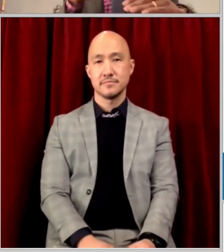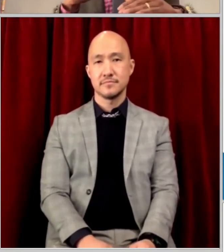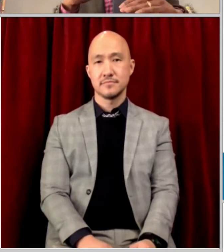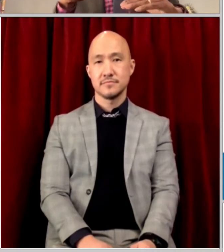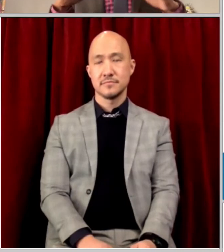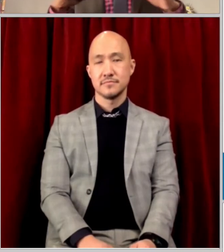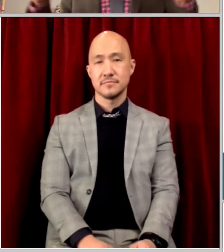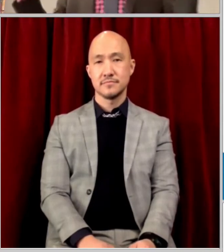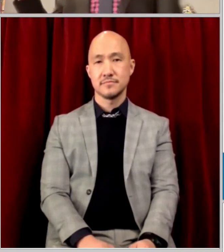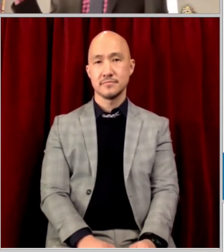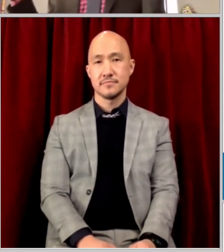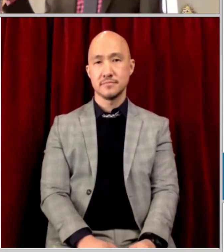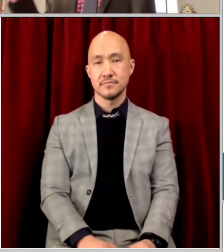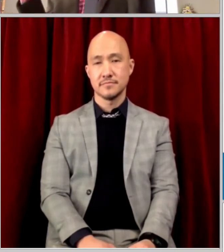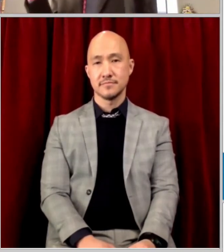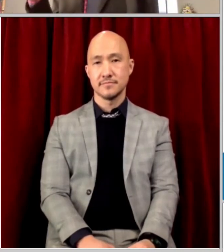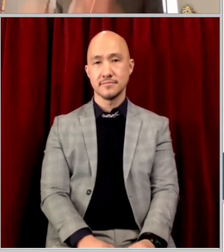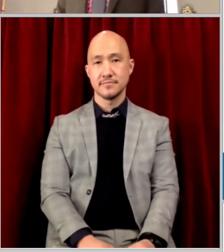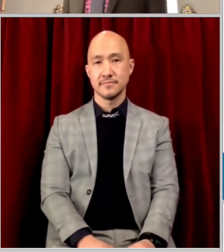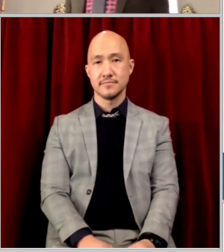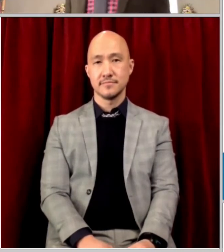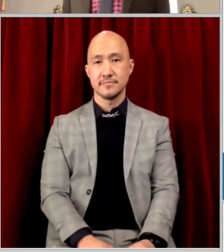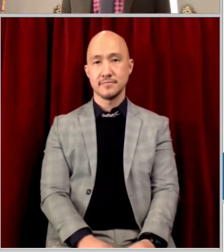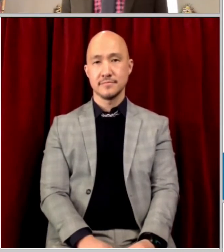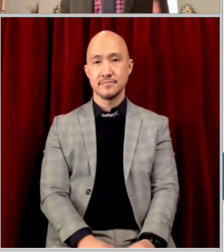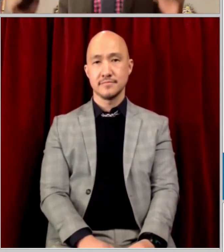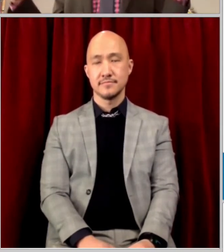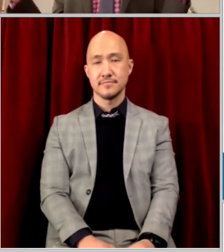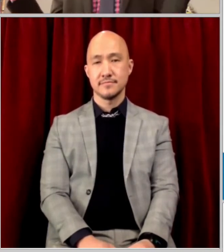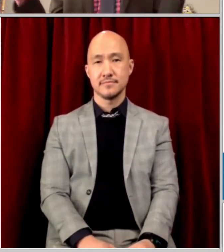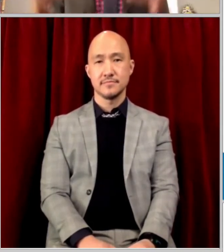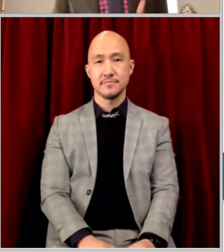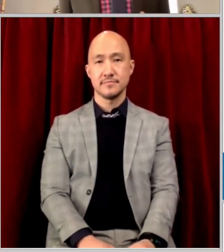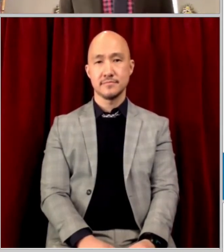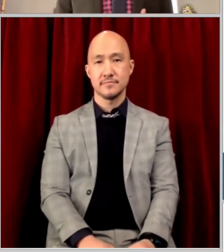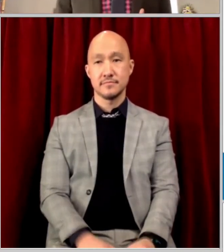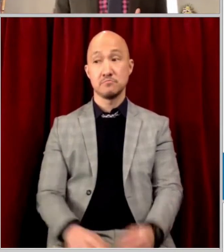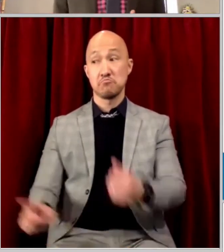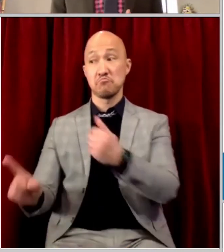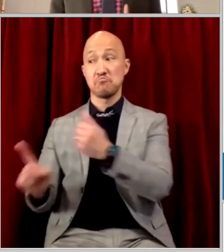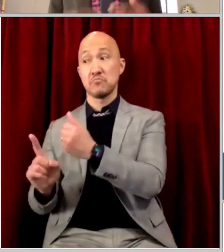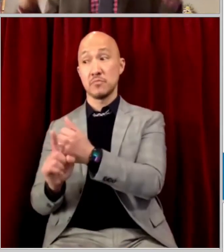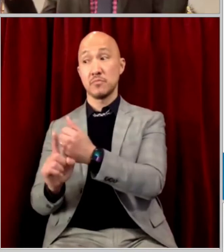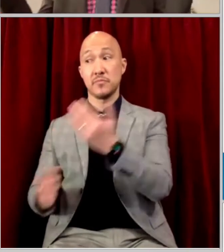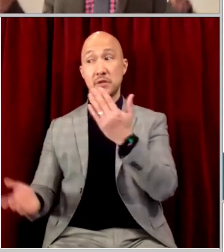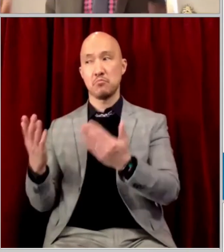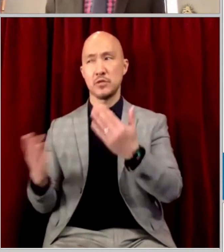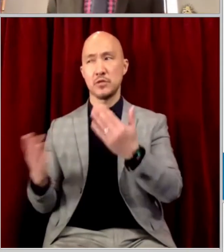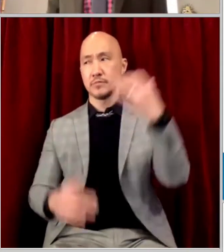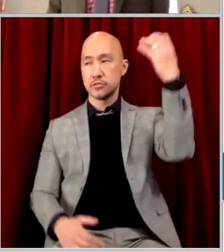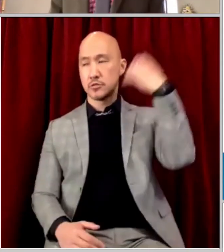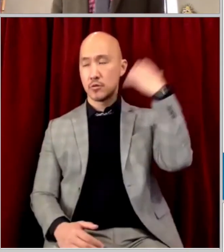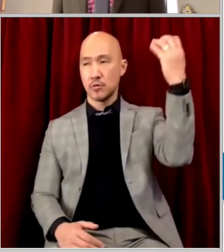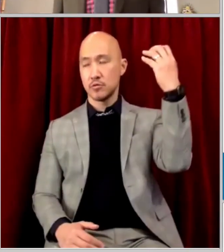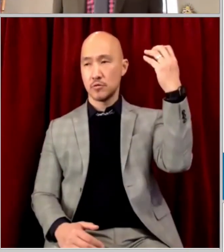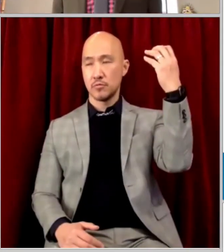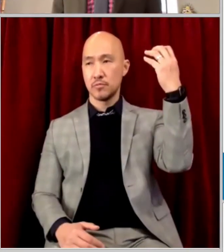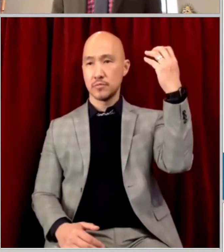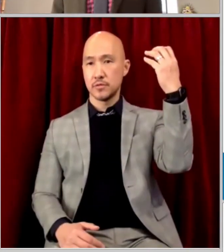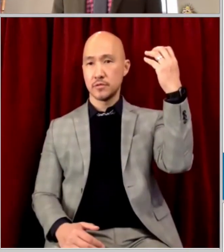their underling to now someone who just sees me as a human being and who sees that I have a need. And let's